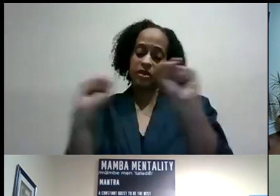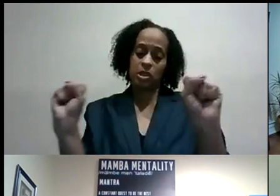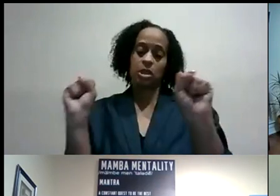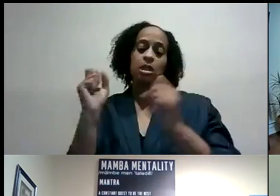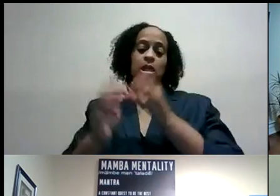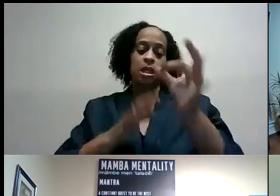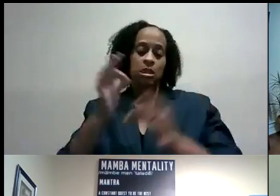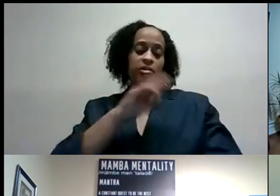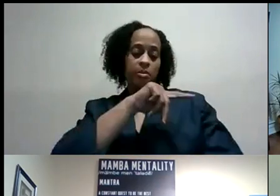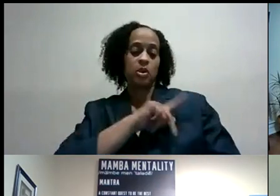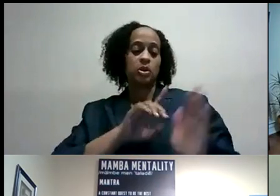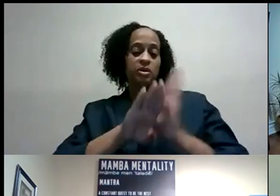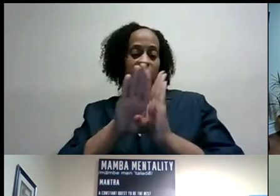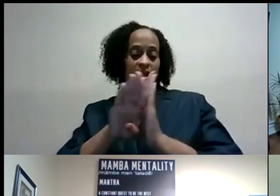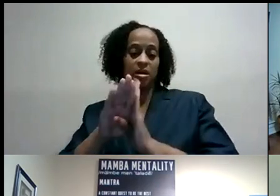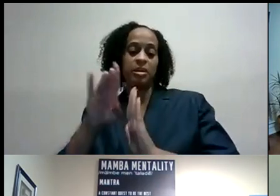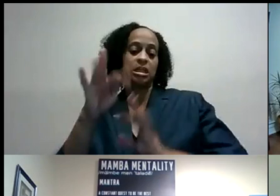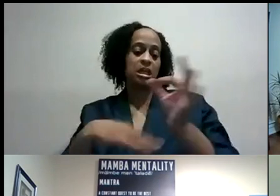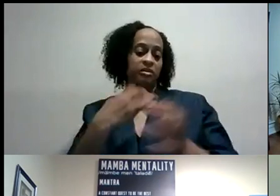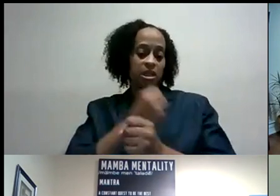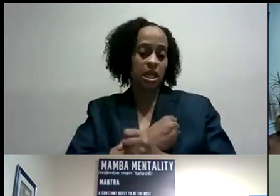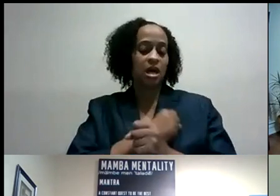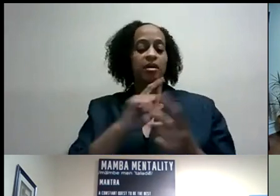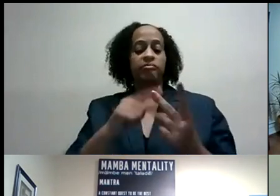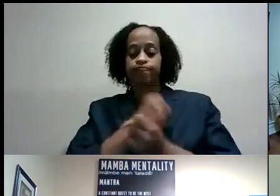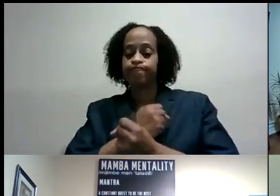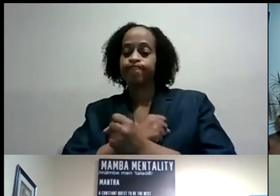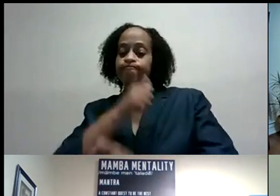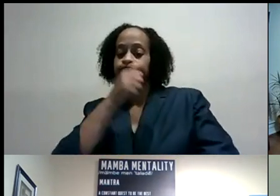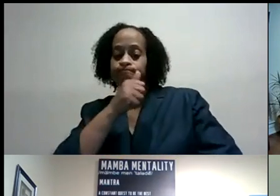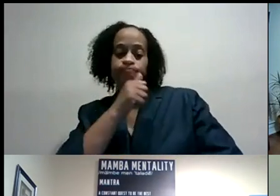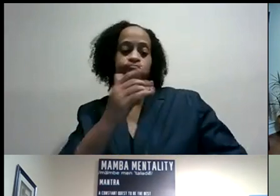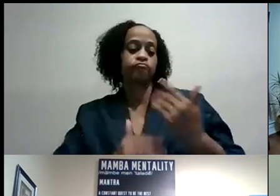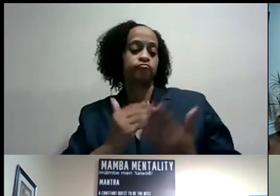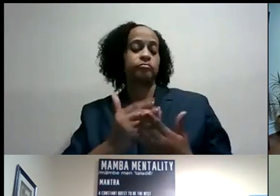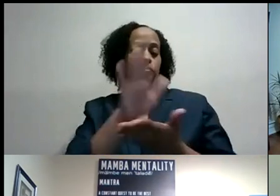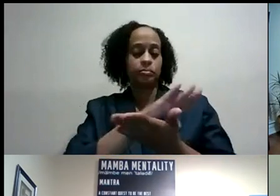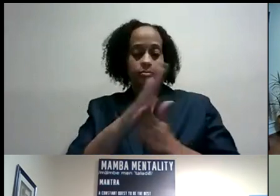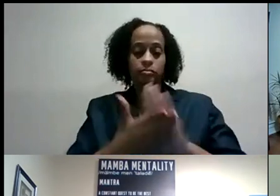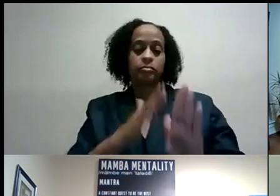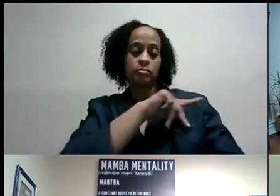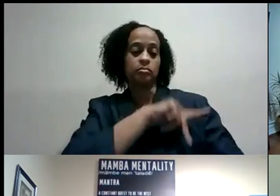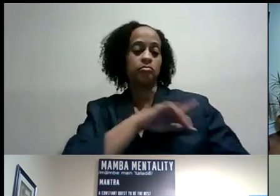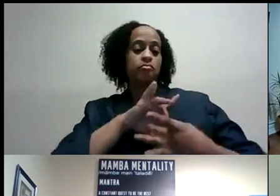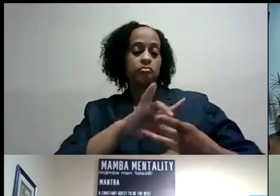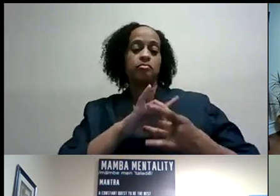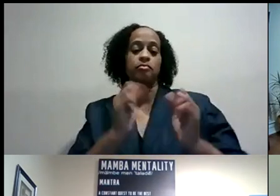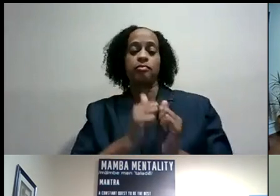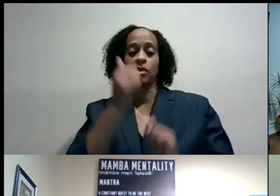of personal development, instead of love, instead of charity, patience, kindness, forgiveness, or personal relationship with